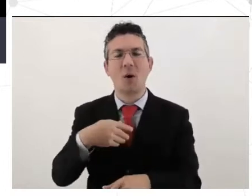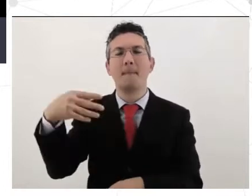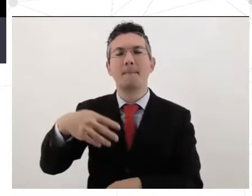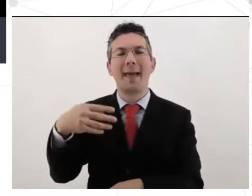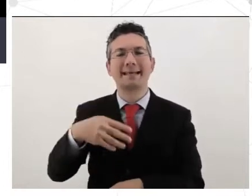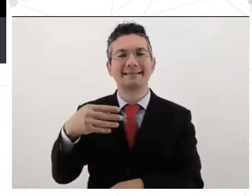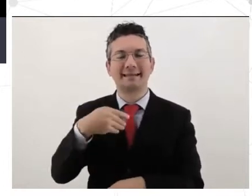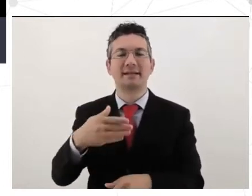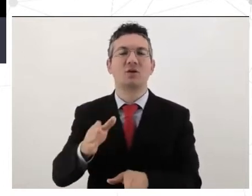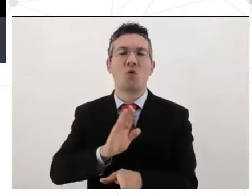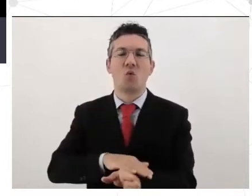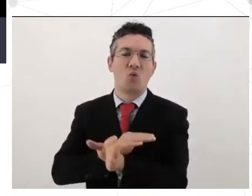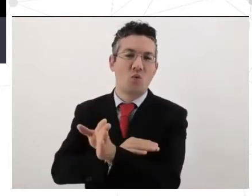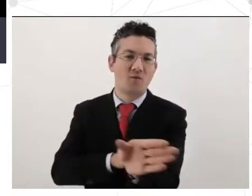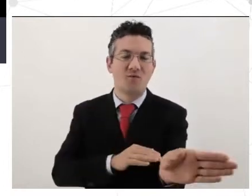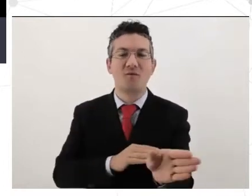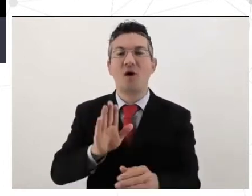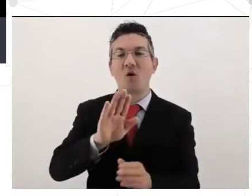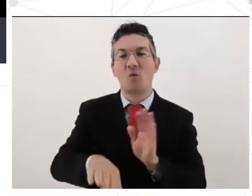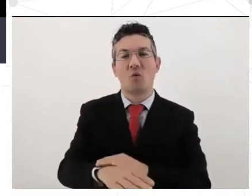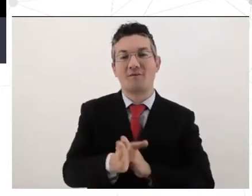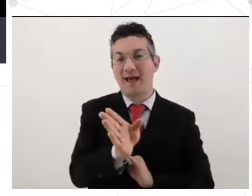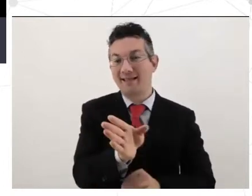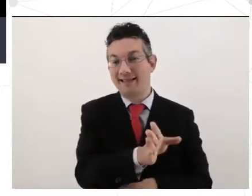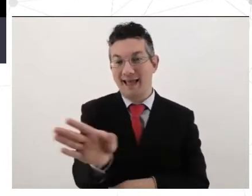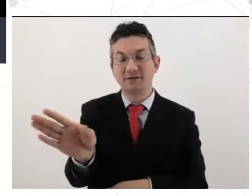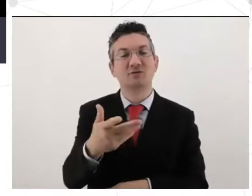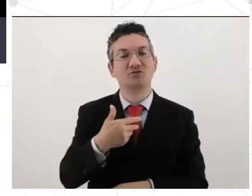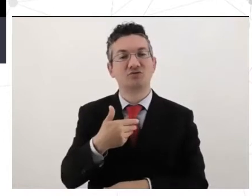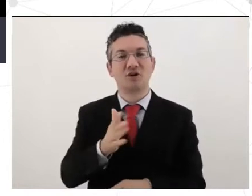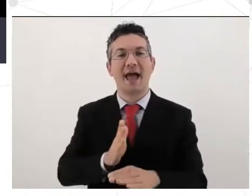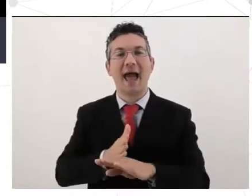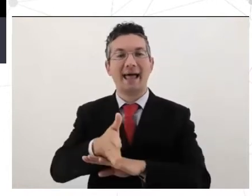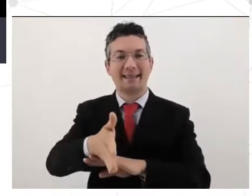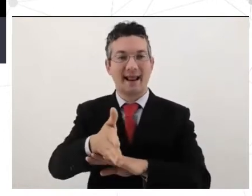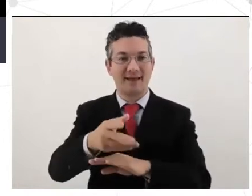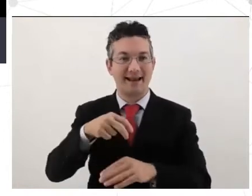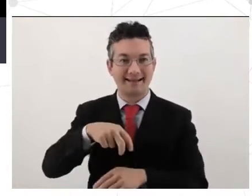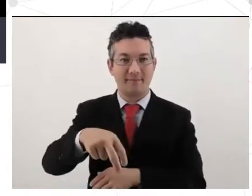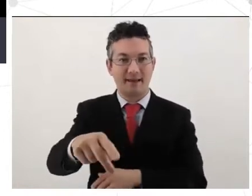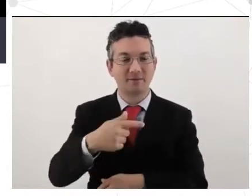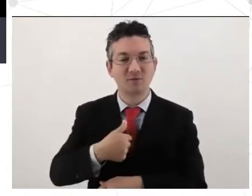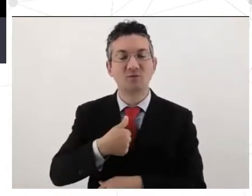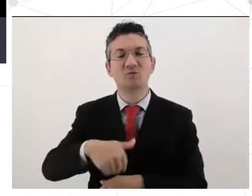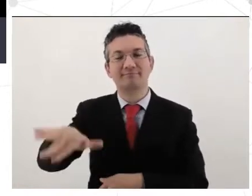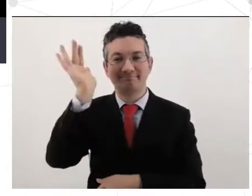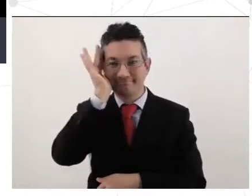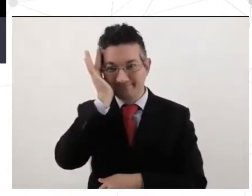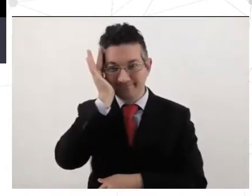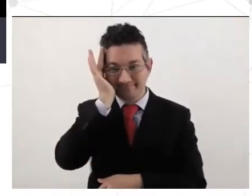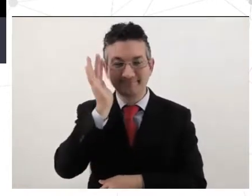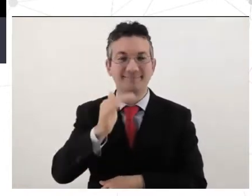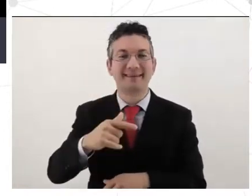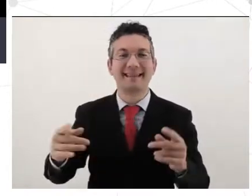Now, hopefully that gave you a good sense of what Soundscape is in its very simplest way. And the real